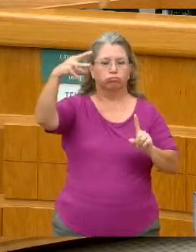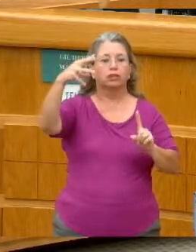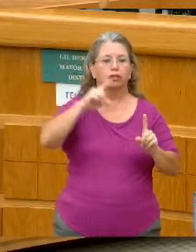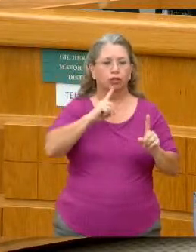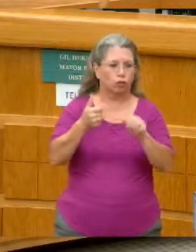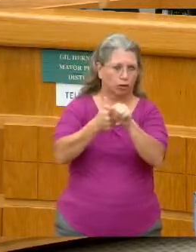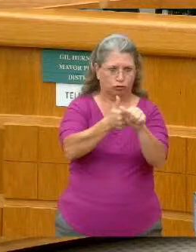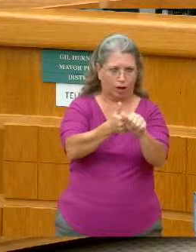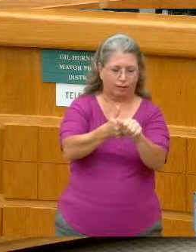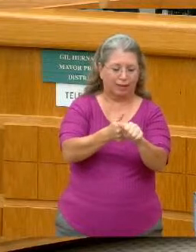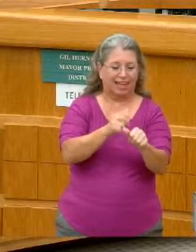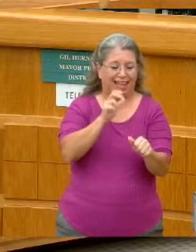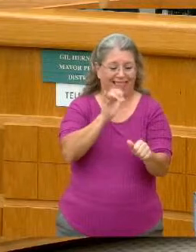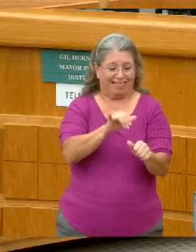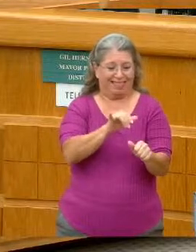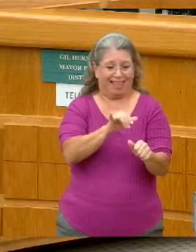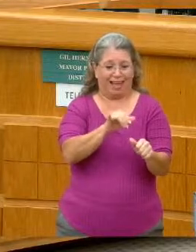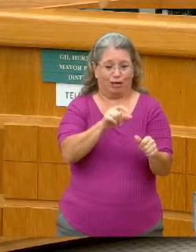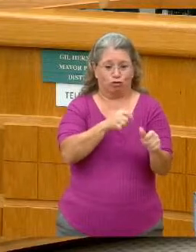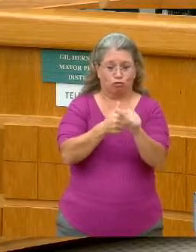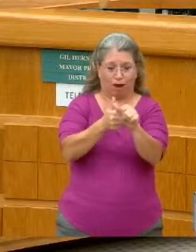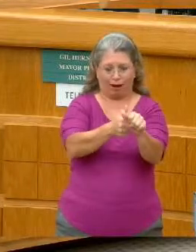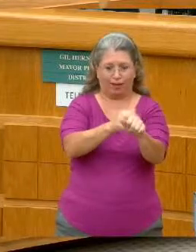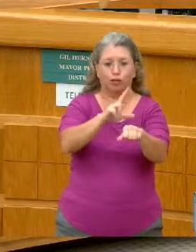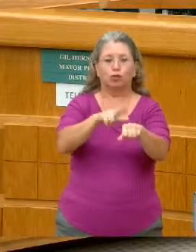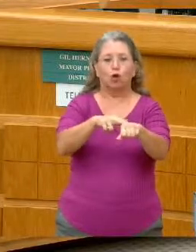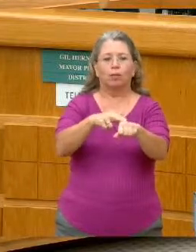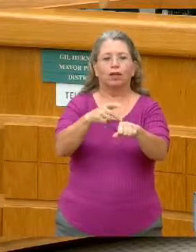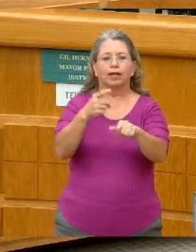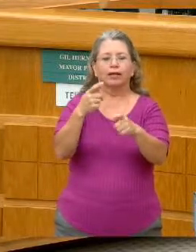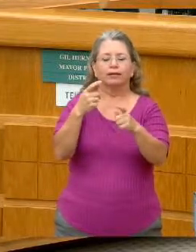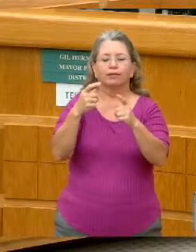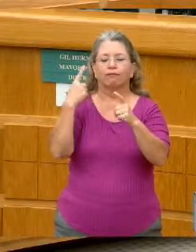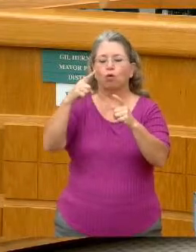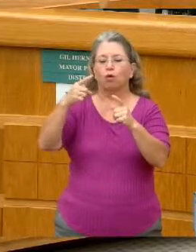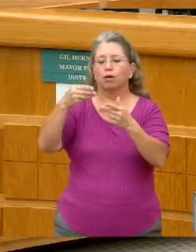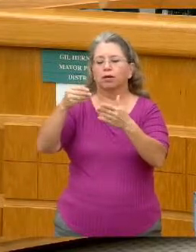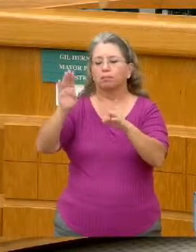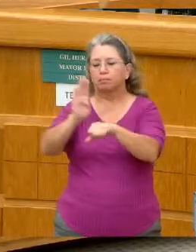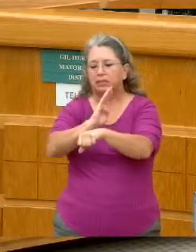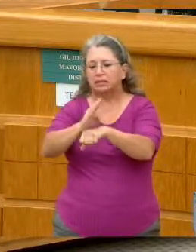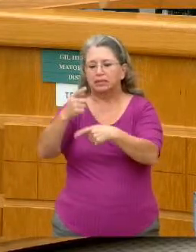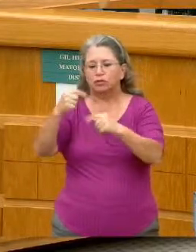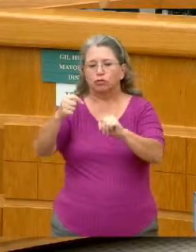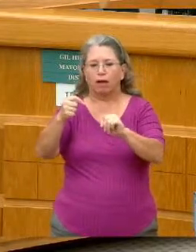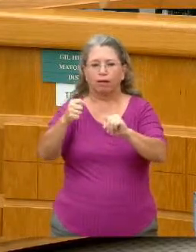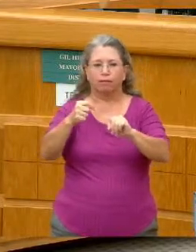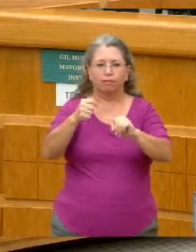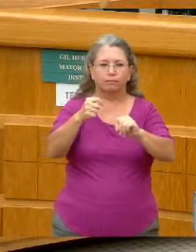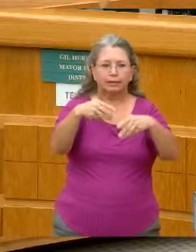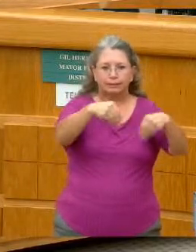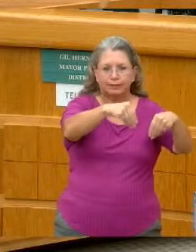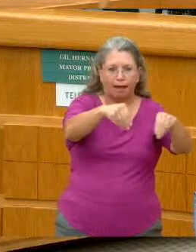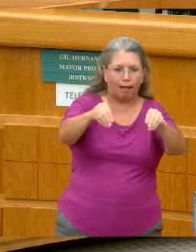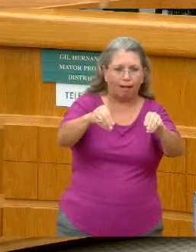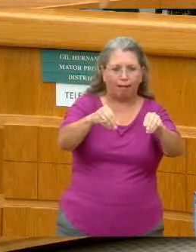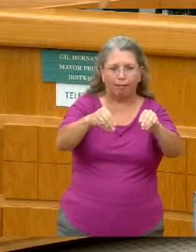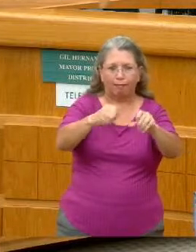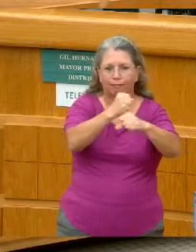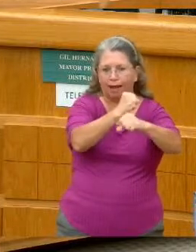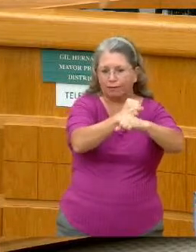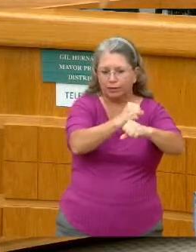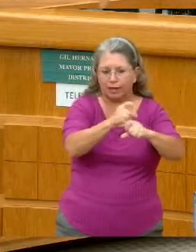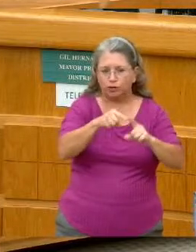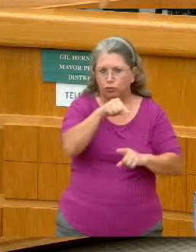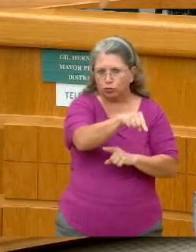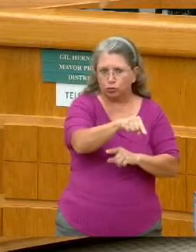used to sell you things. Here, we're using that data. It's not identified down to individual level. But we can use it to figure